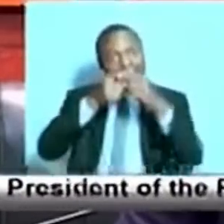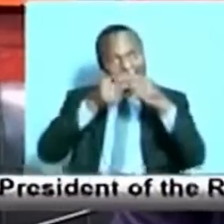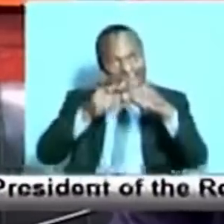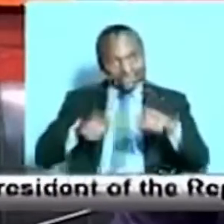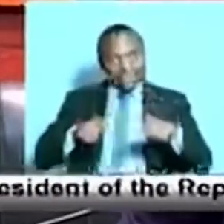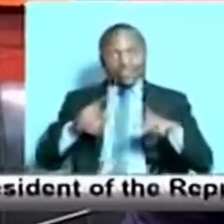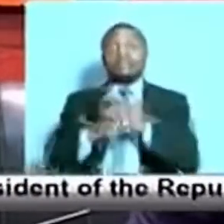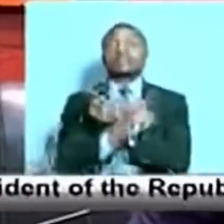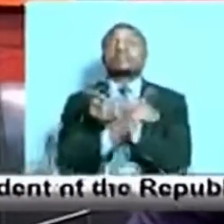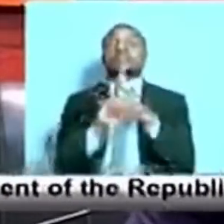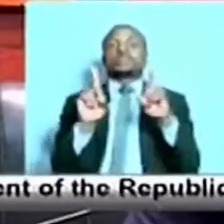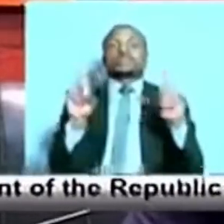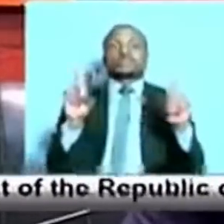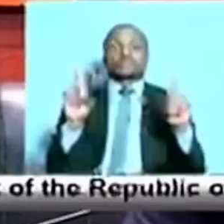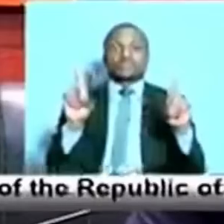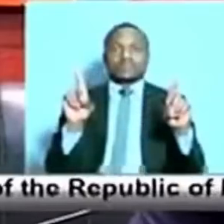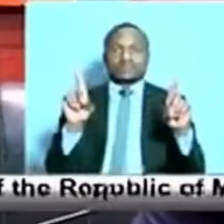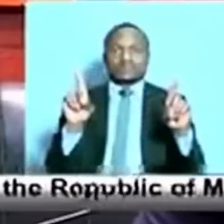a democratic